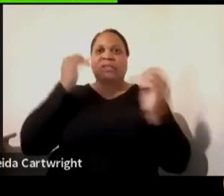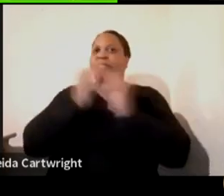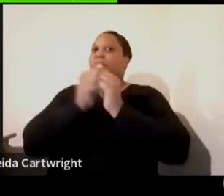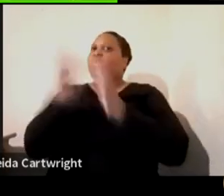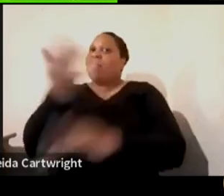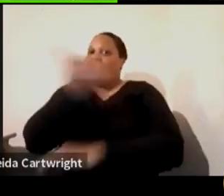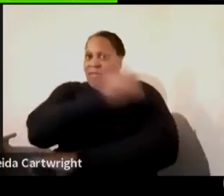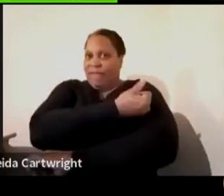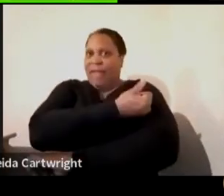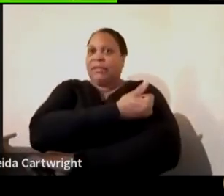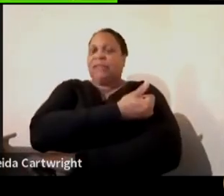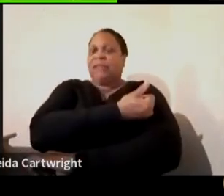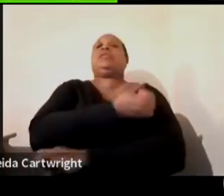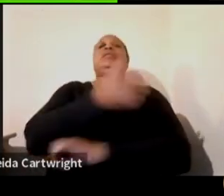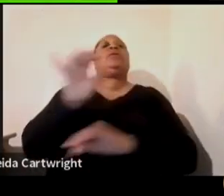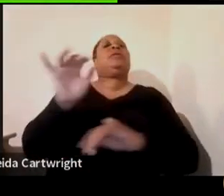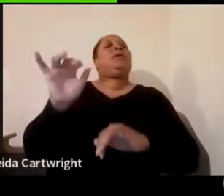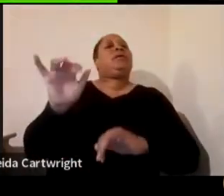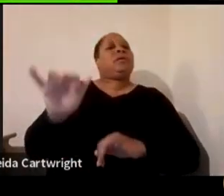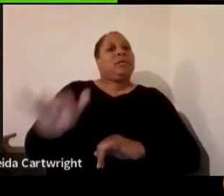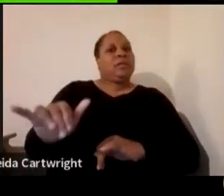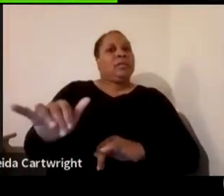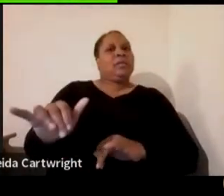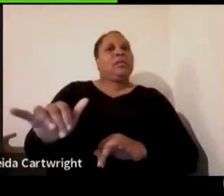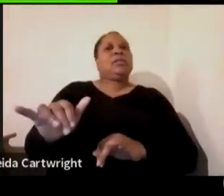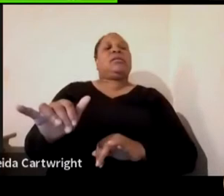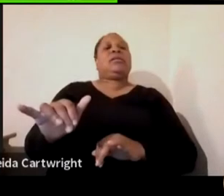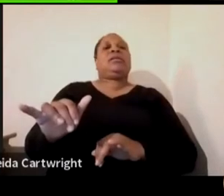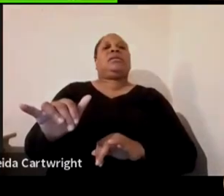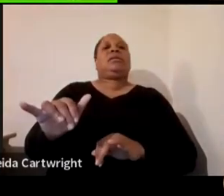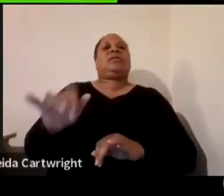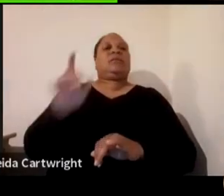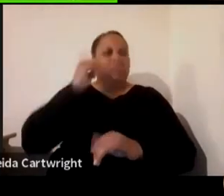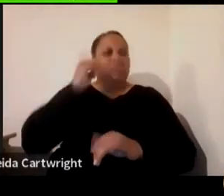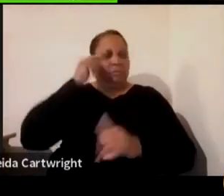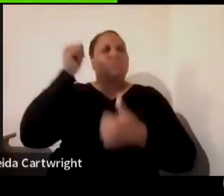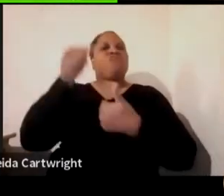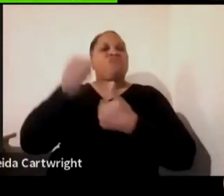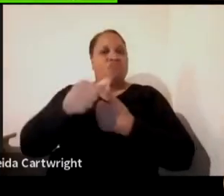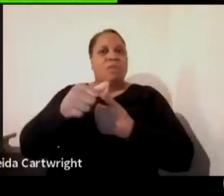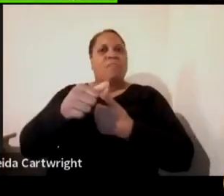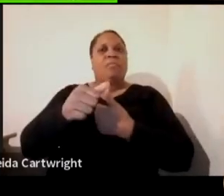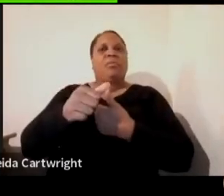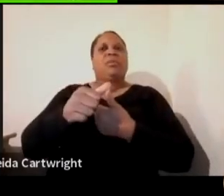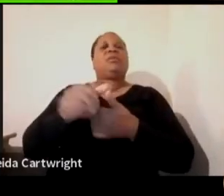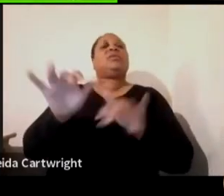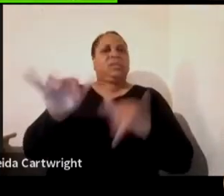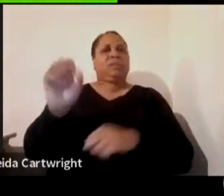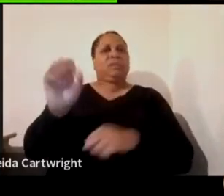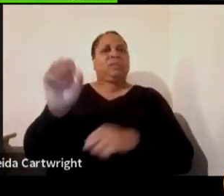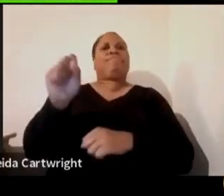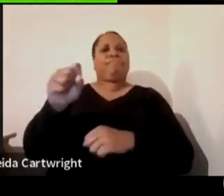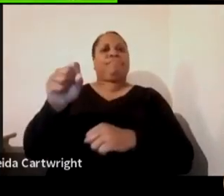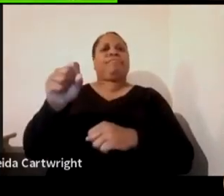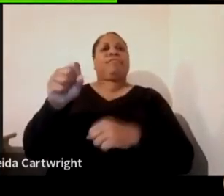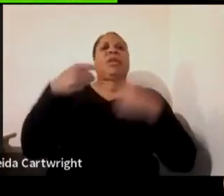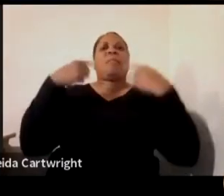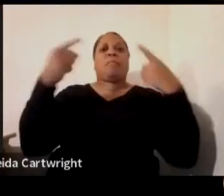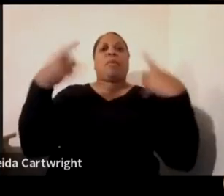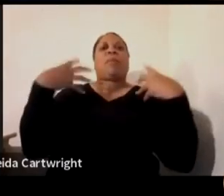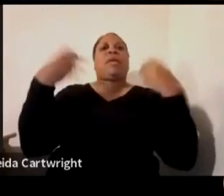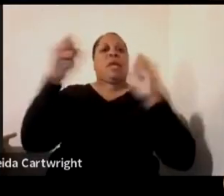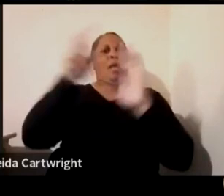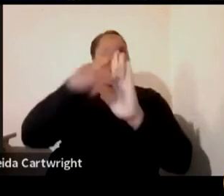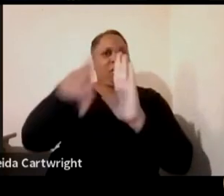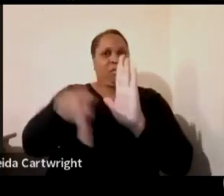that's the big note that we need to remember. So we will still have the public health measures in place.